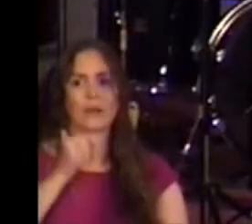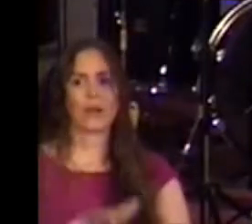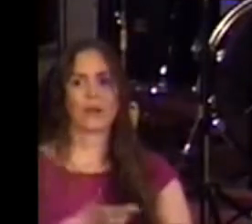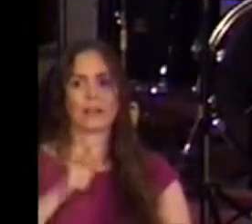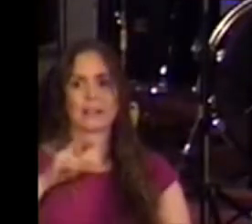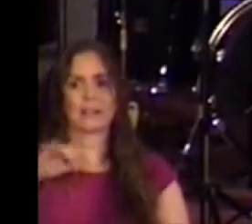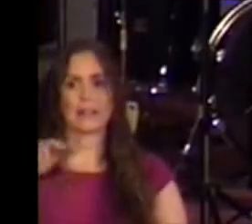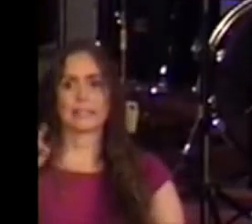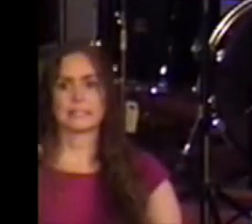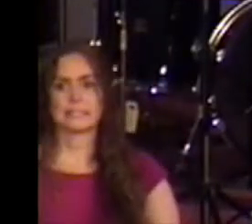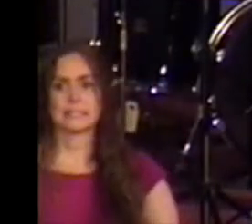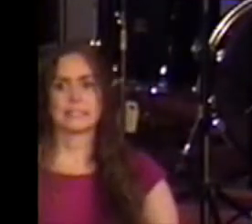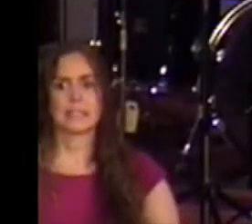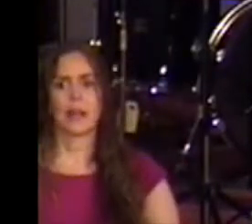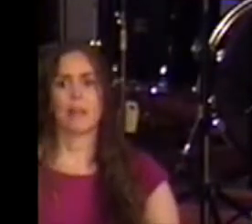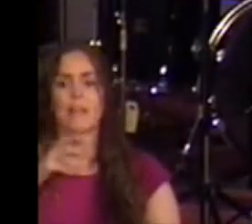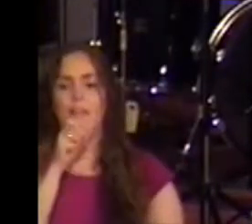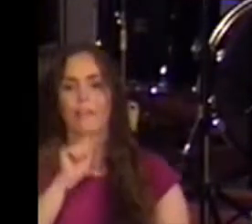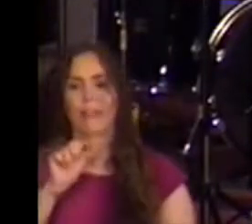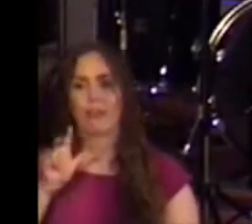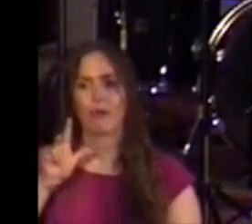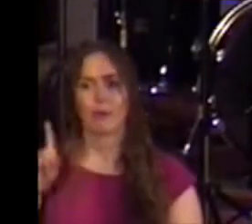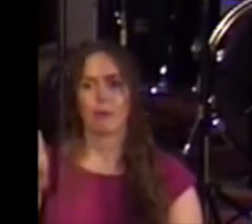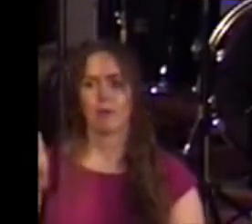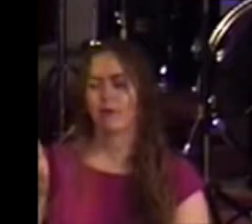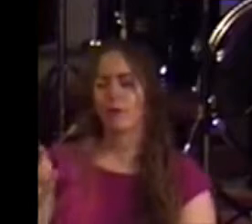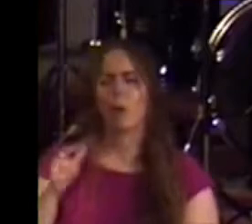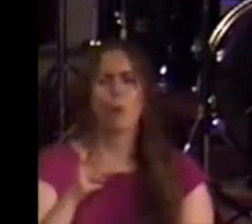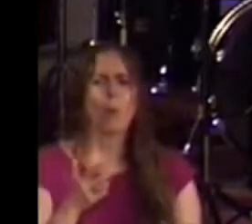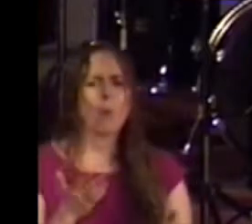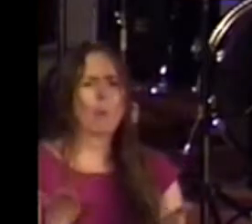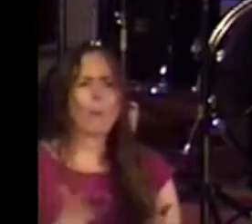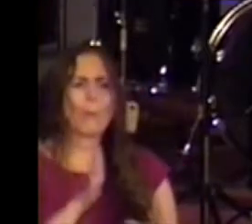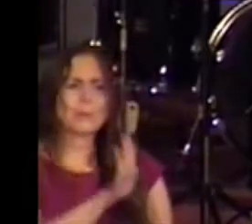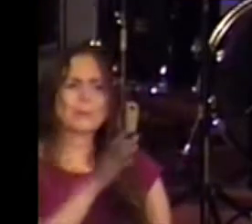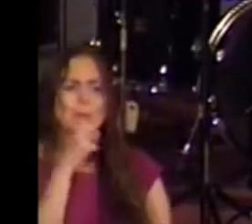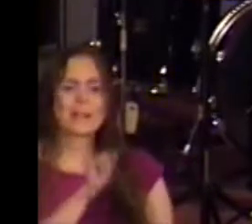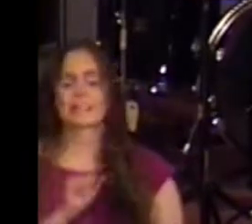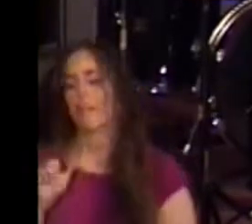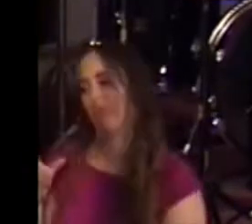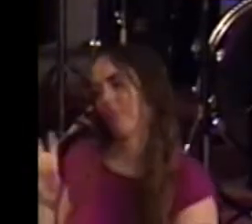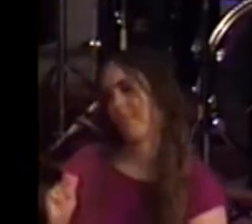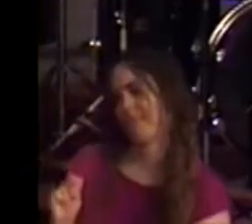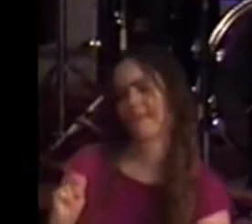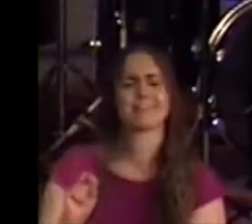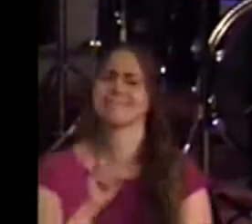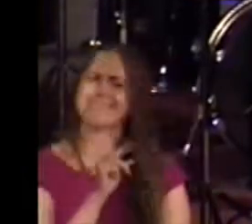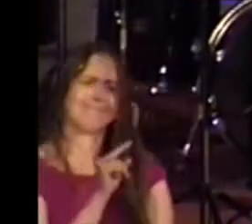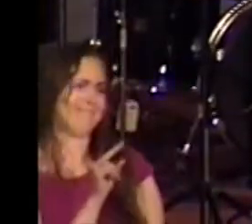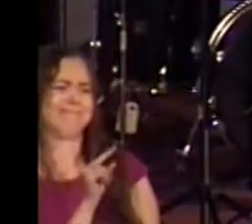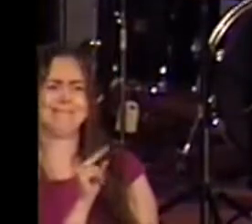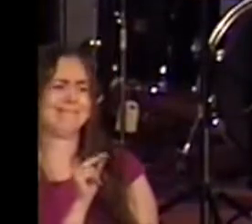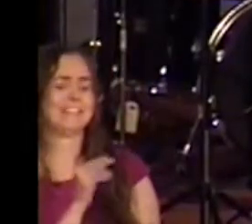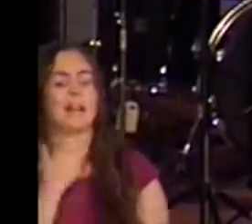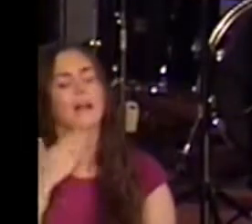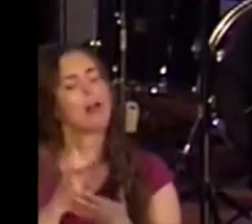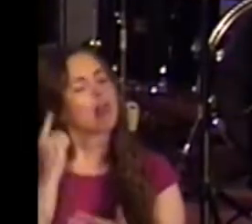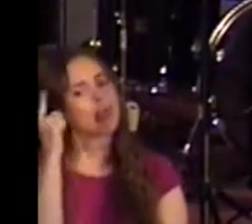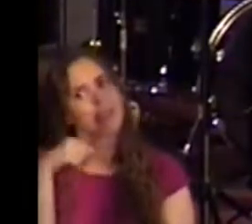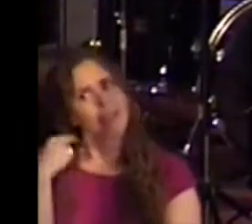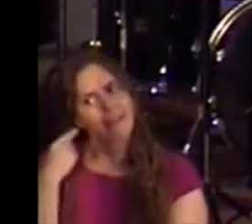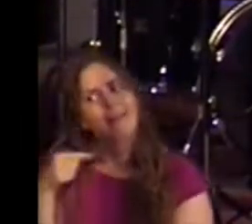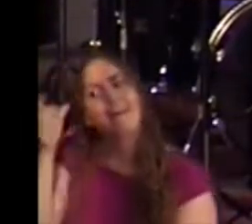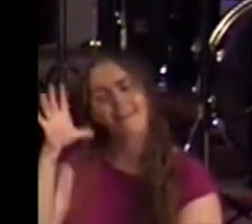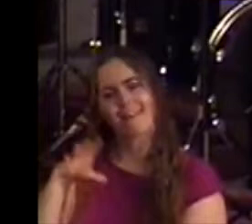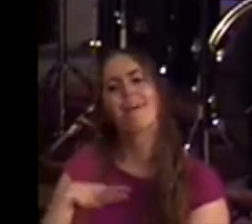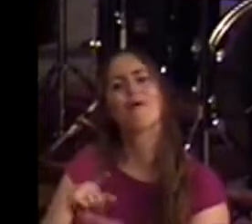She's 31. What are you about? I'm like 30. No, you're not. Yeah. He's like, I know I'm a good-looking guy, but it's like, I know, you